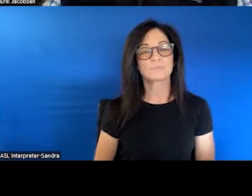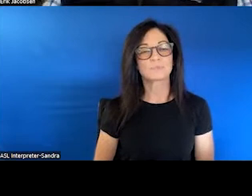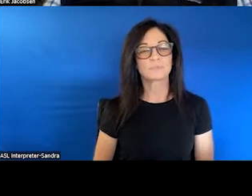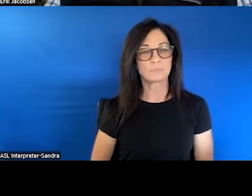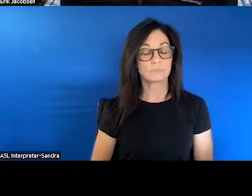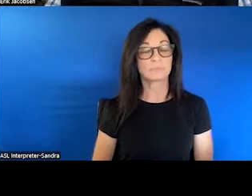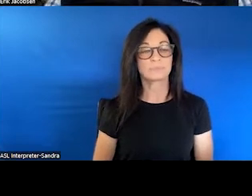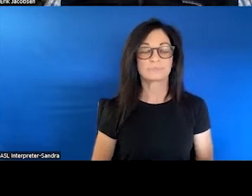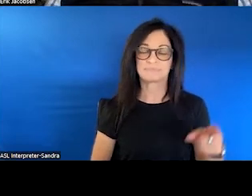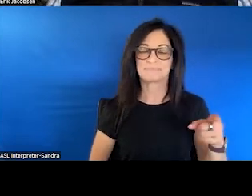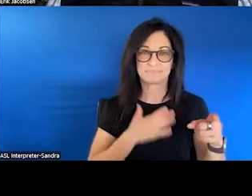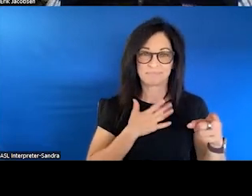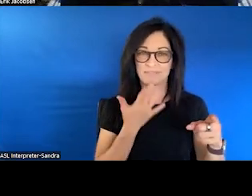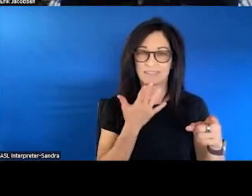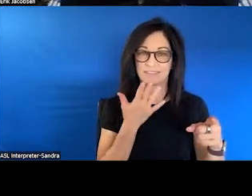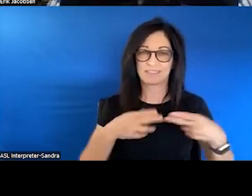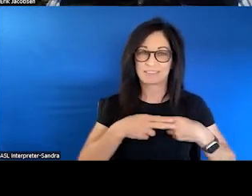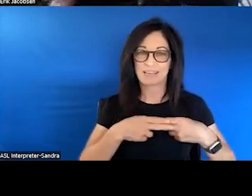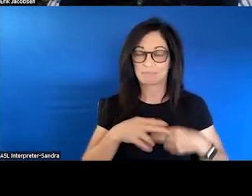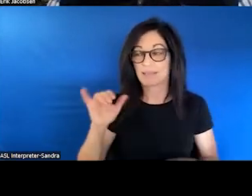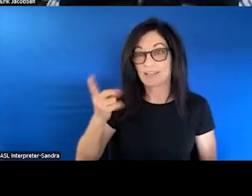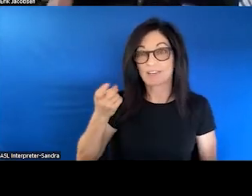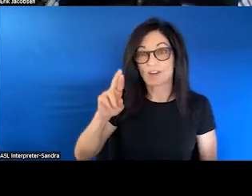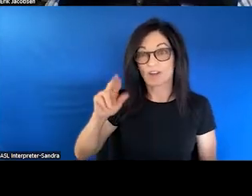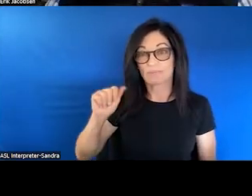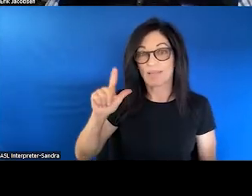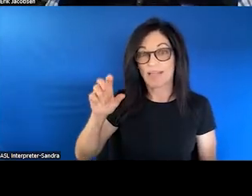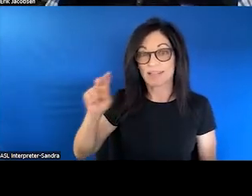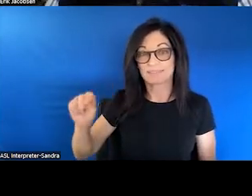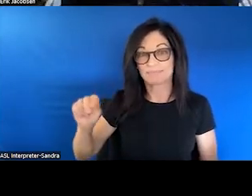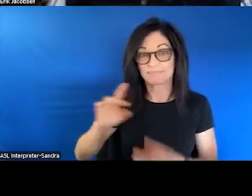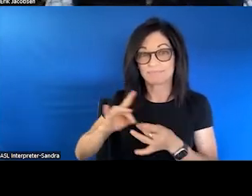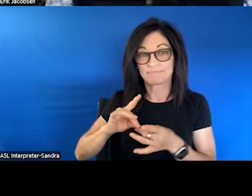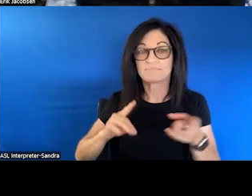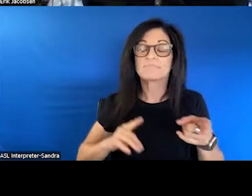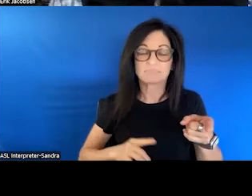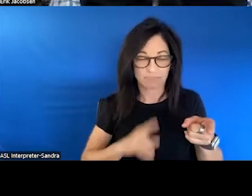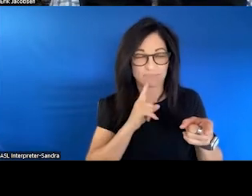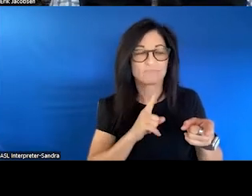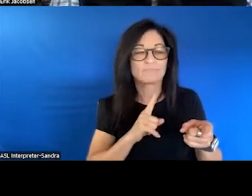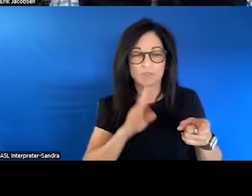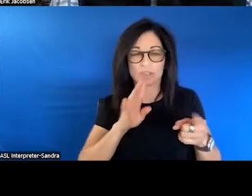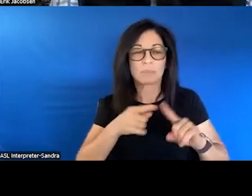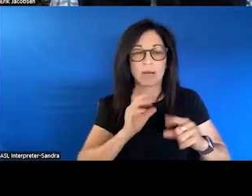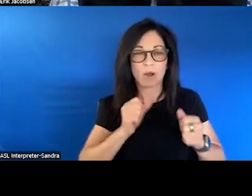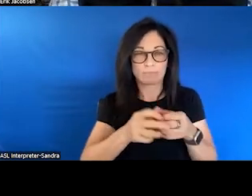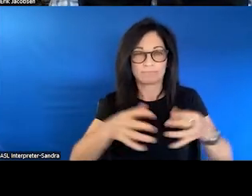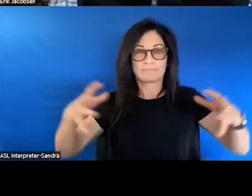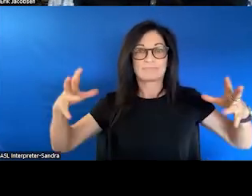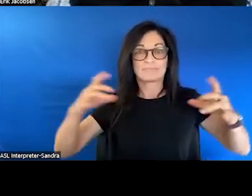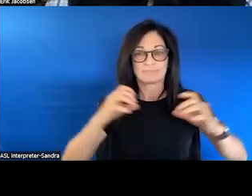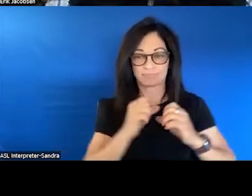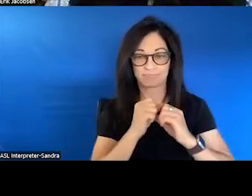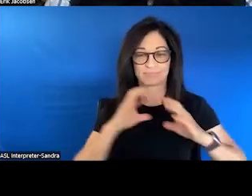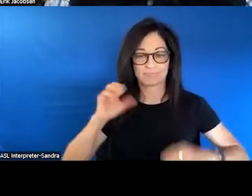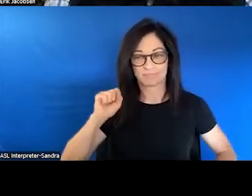This is my favorite slide. And as Dr. Allen mentioned, you know, this really speaks to our scalability here. Here